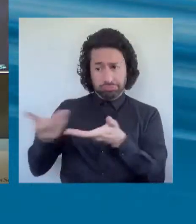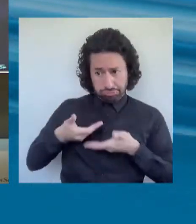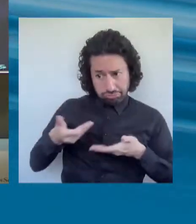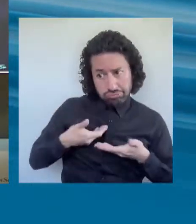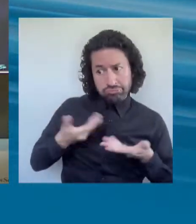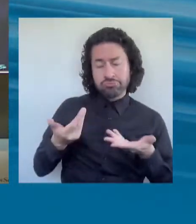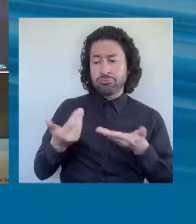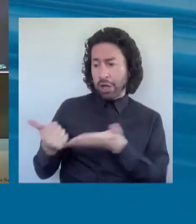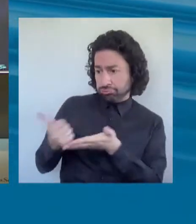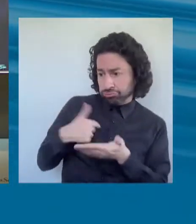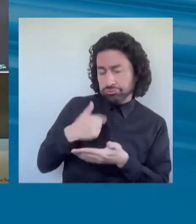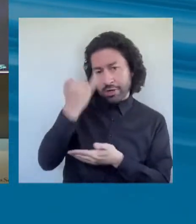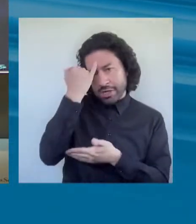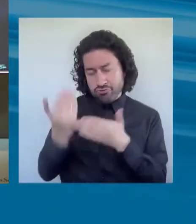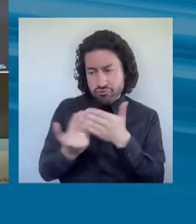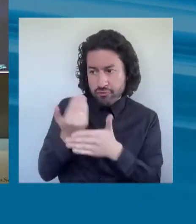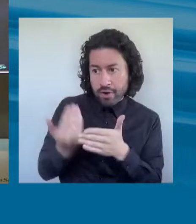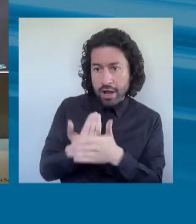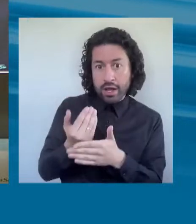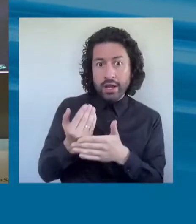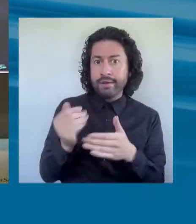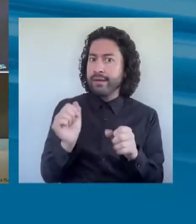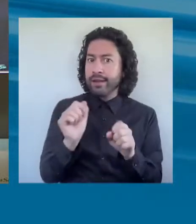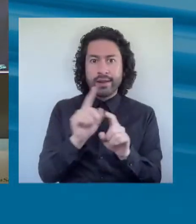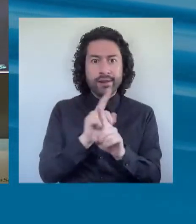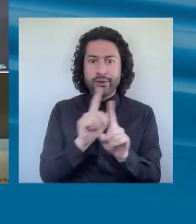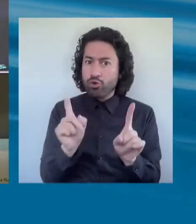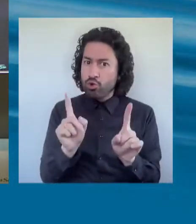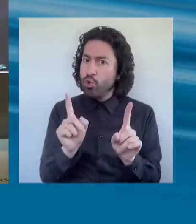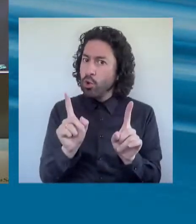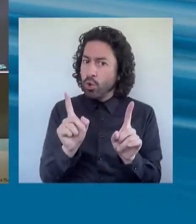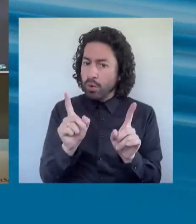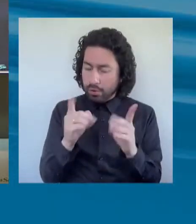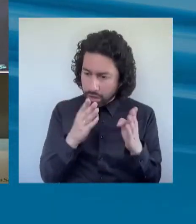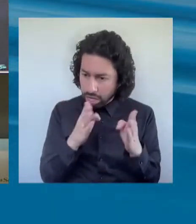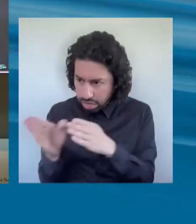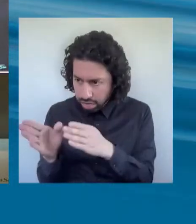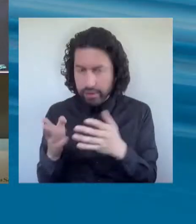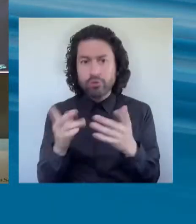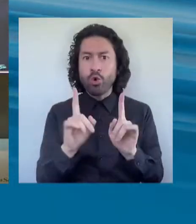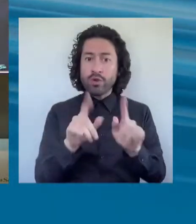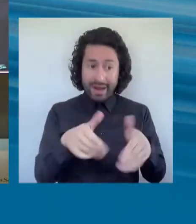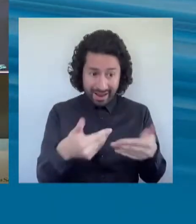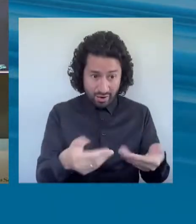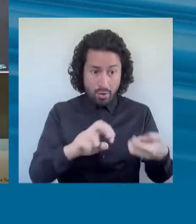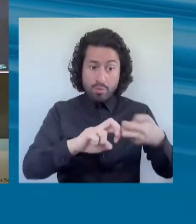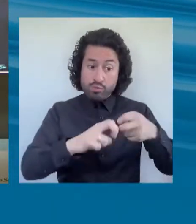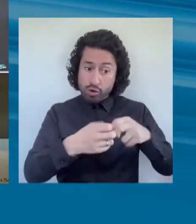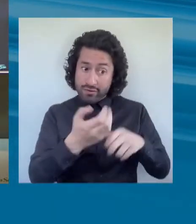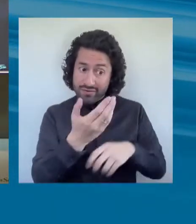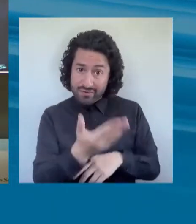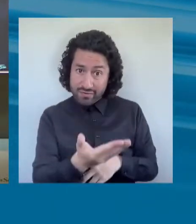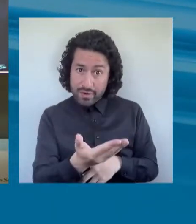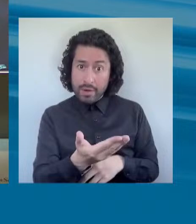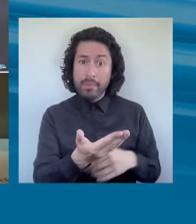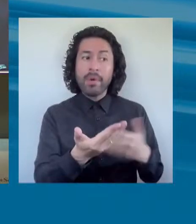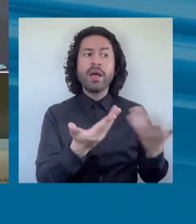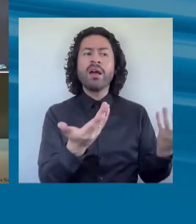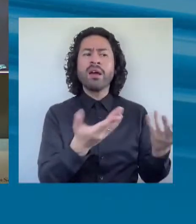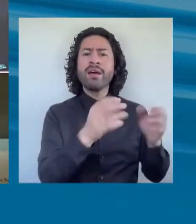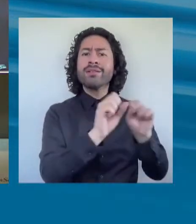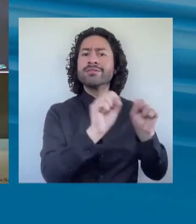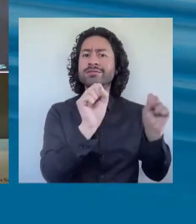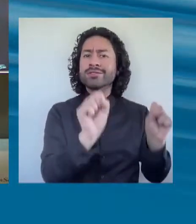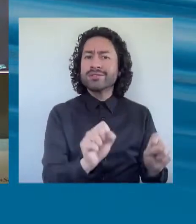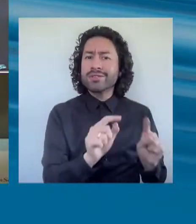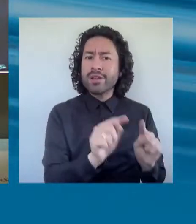light on how innovation should come about. They should not deviate us from the discussion that the problem we face